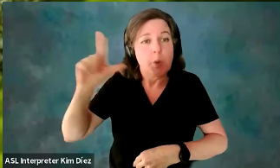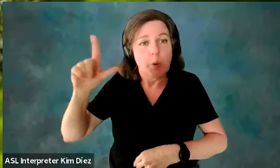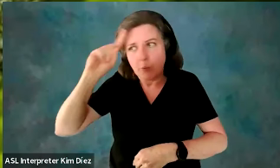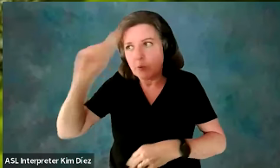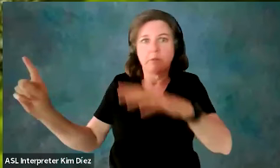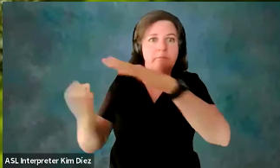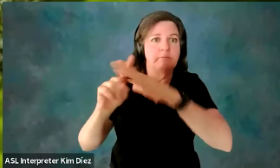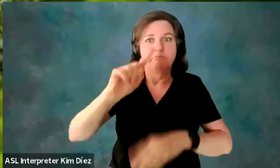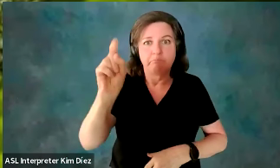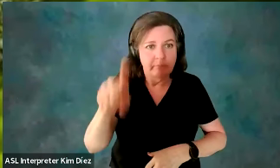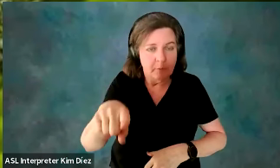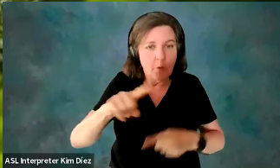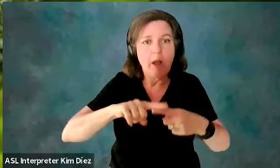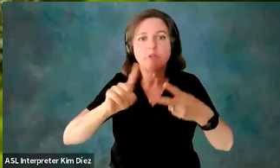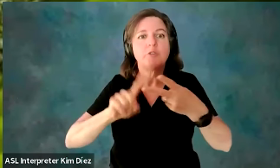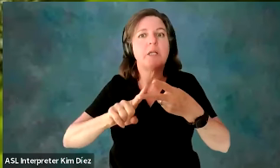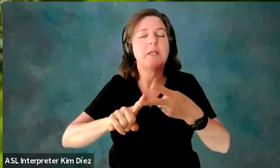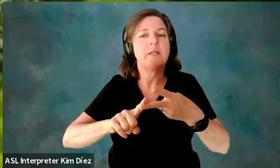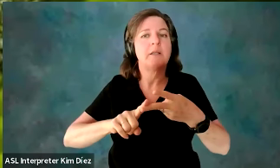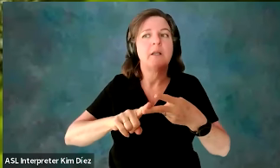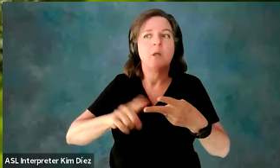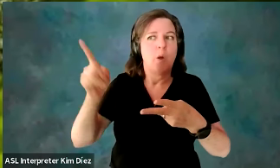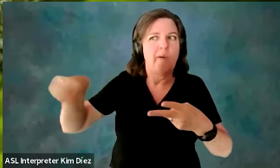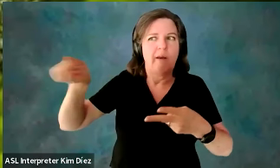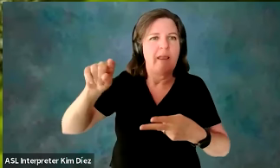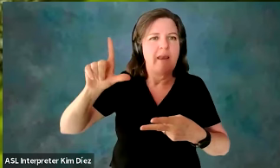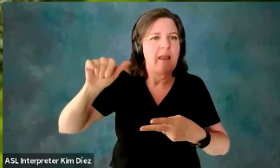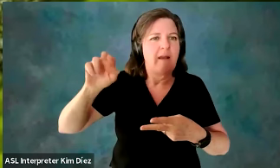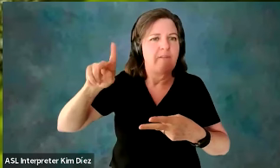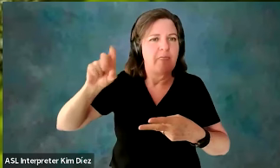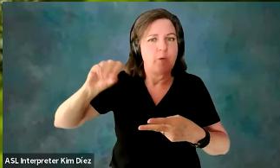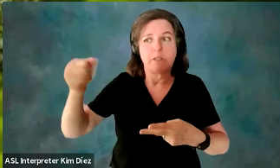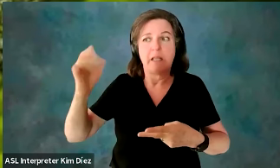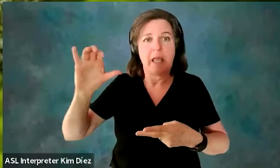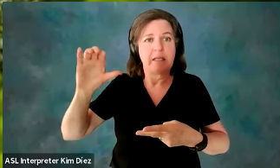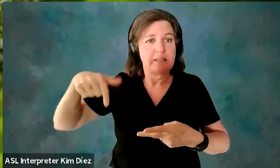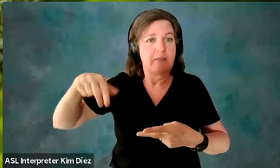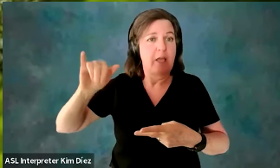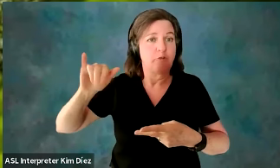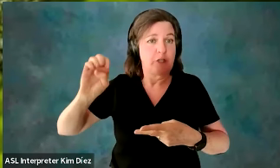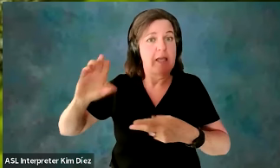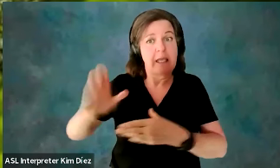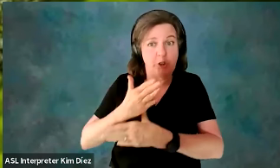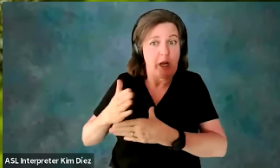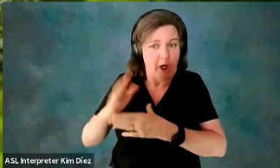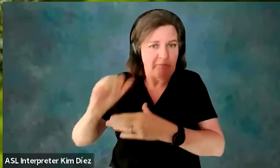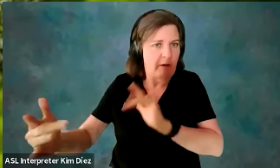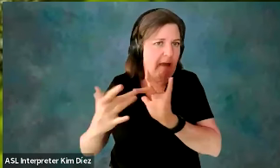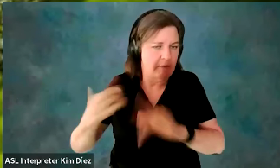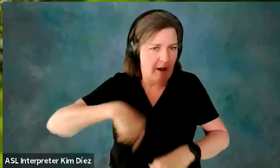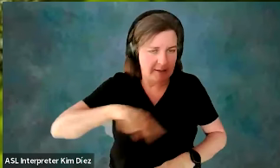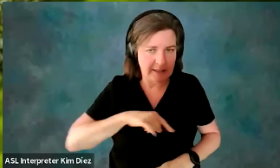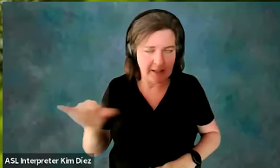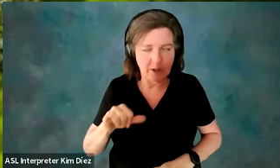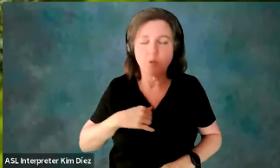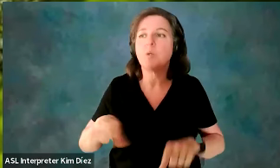any questions, use the links that Jackie shared. You can write to us. As I